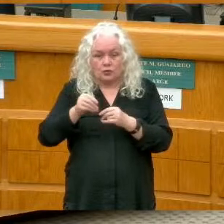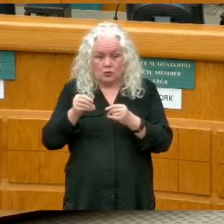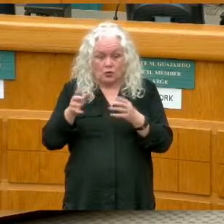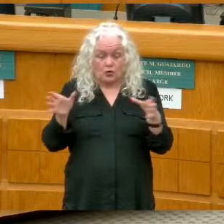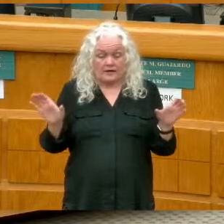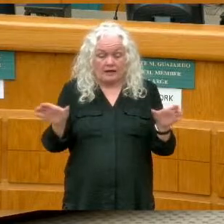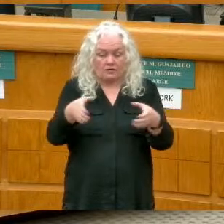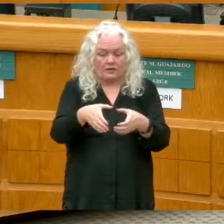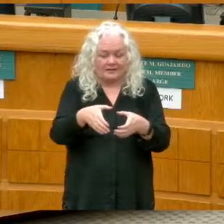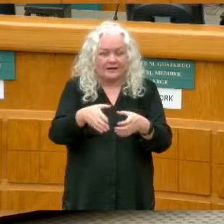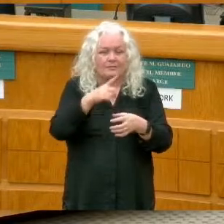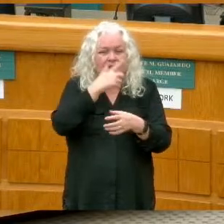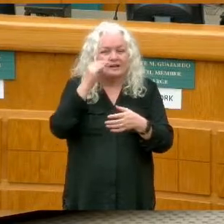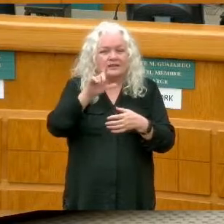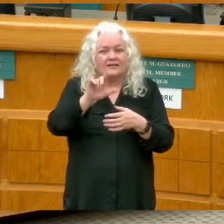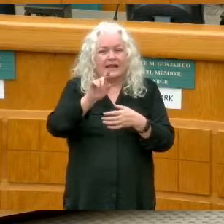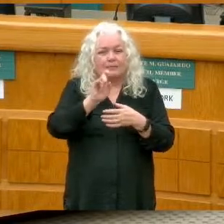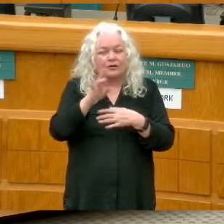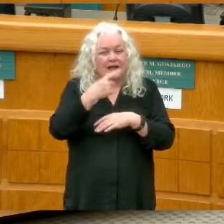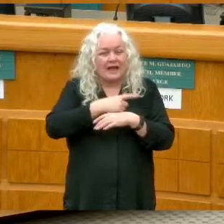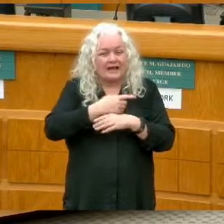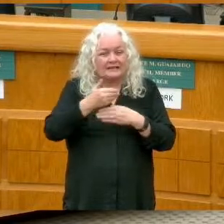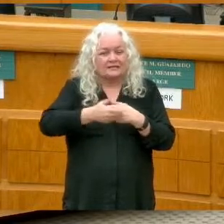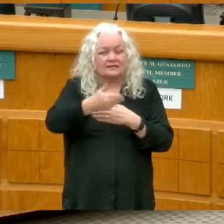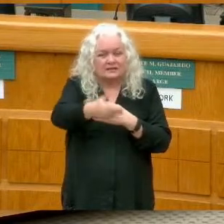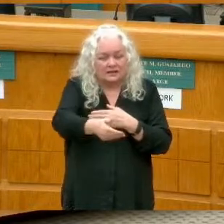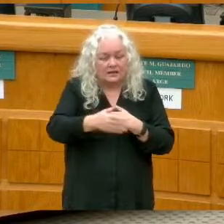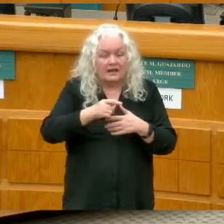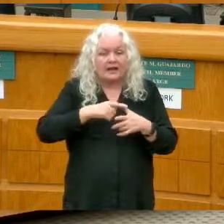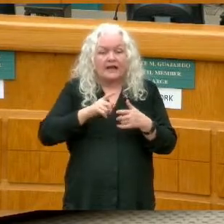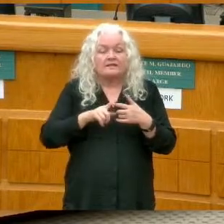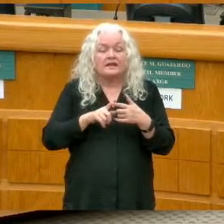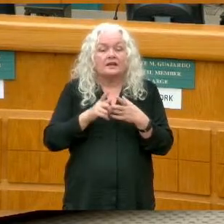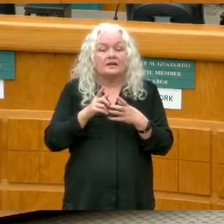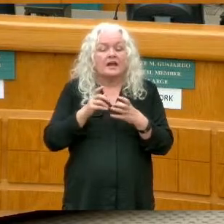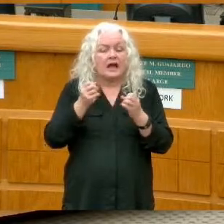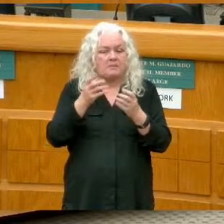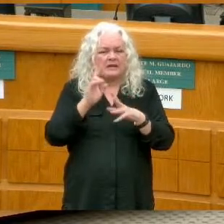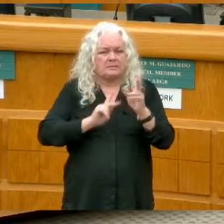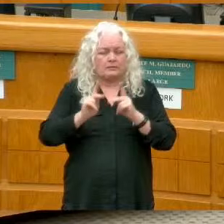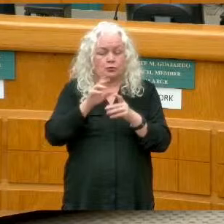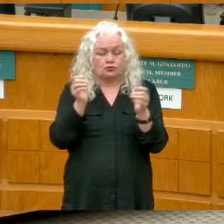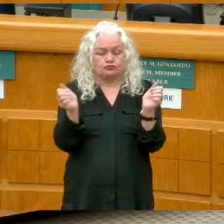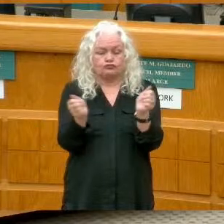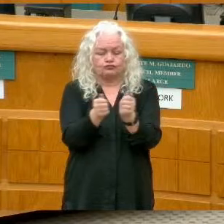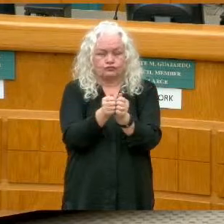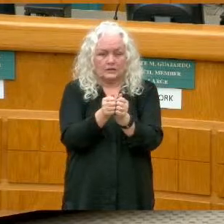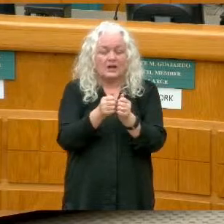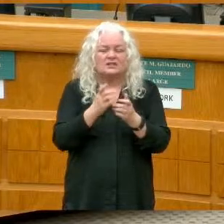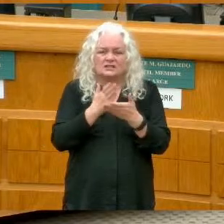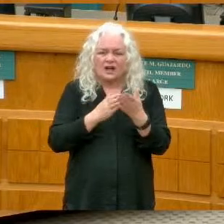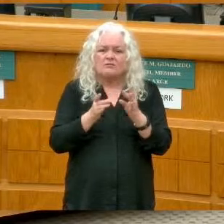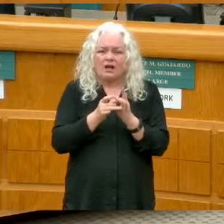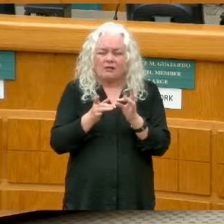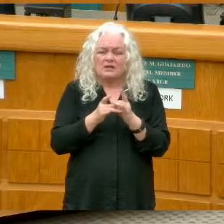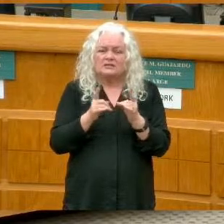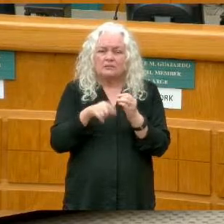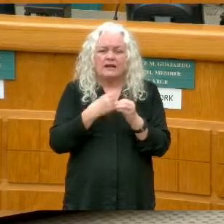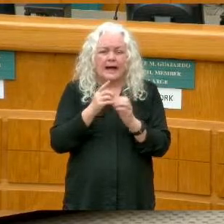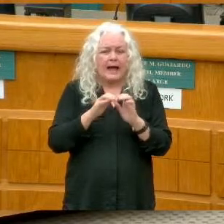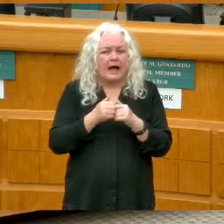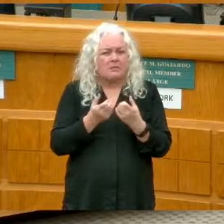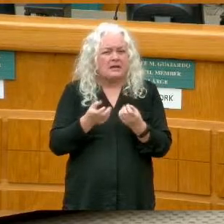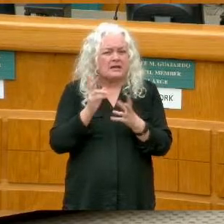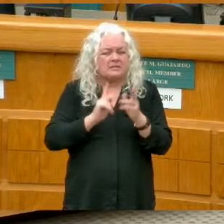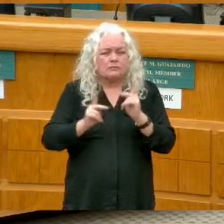with activities happening over the 3-day weekend, and then occupancy guidelines. We still get comments from the community about